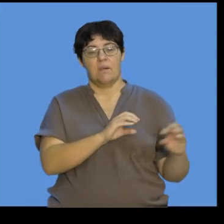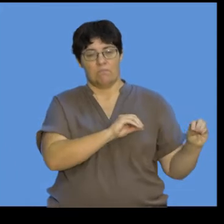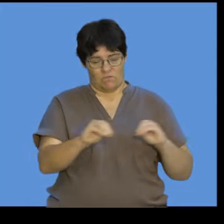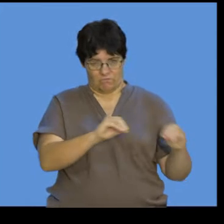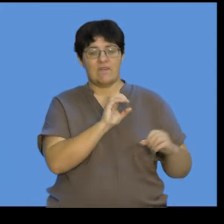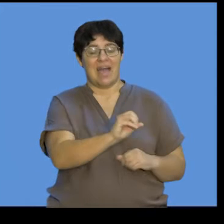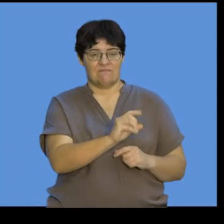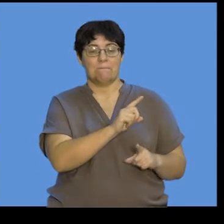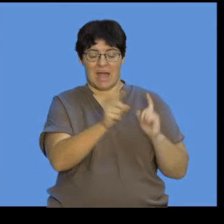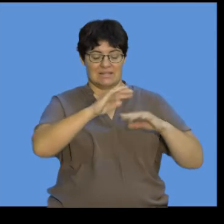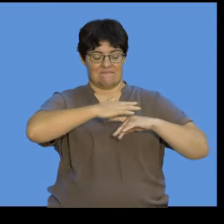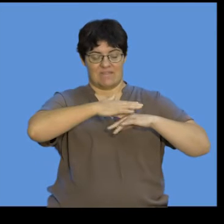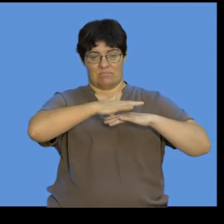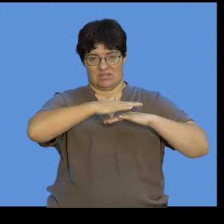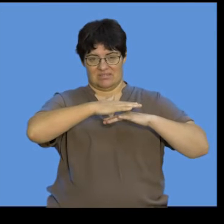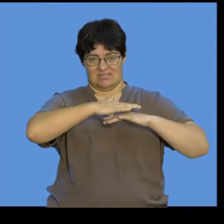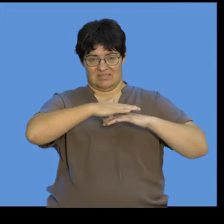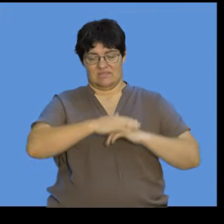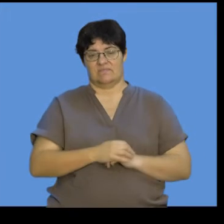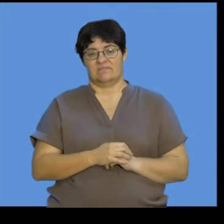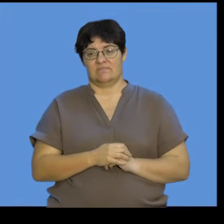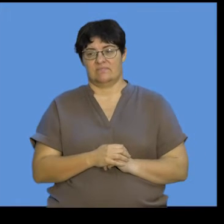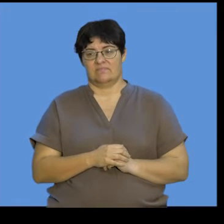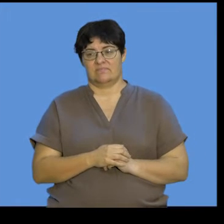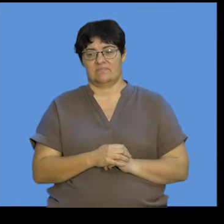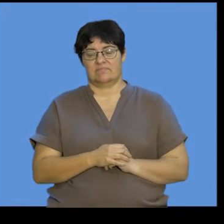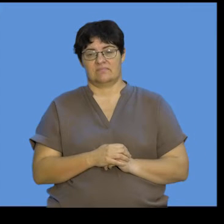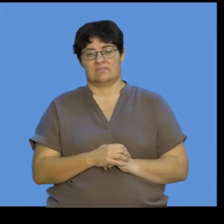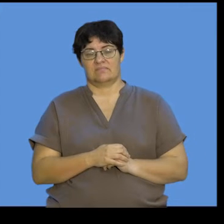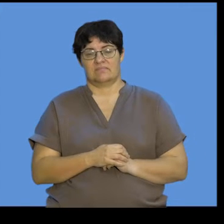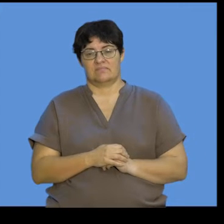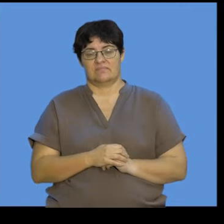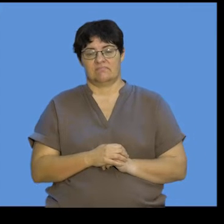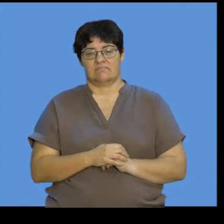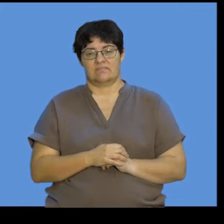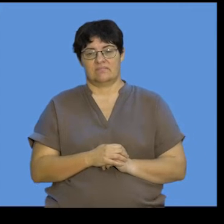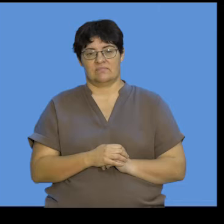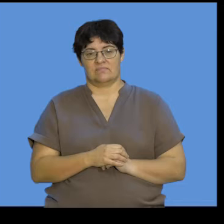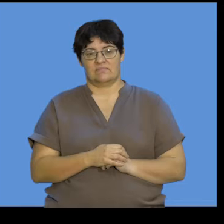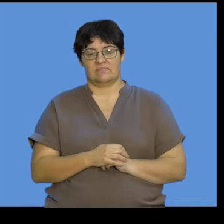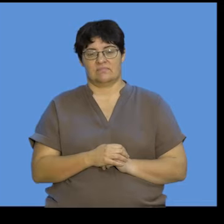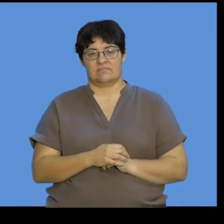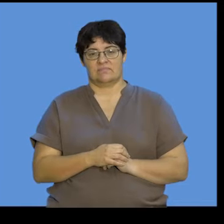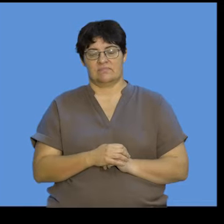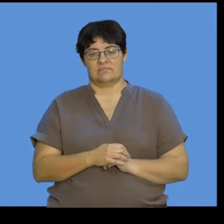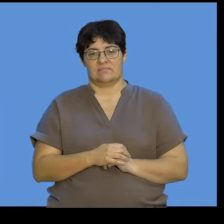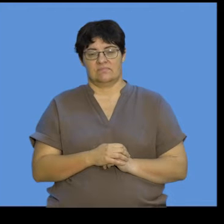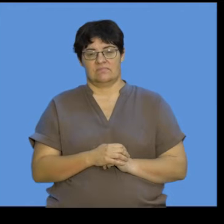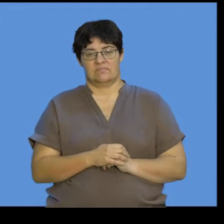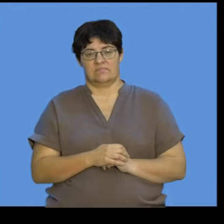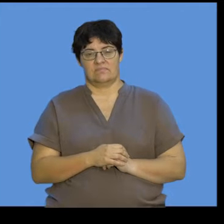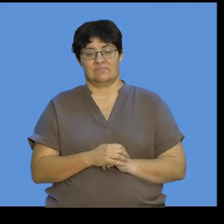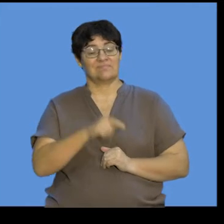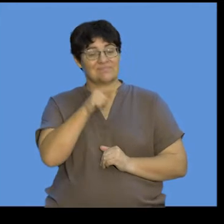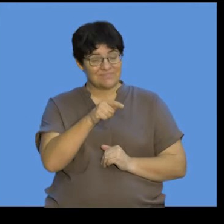okay? Particles in a constant state of motion, okay? But this movement